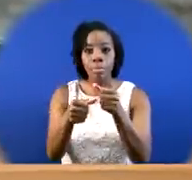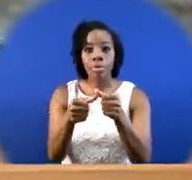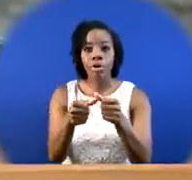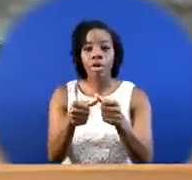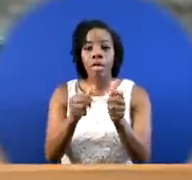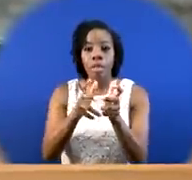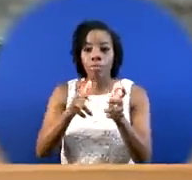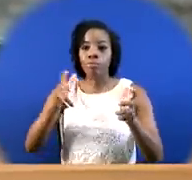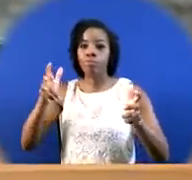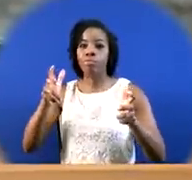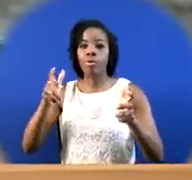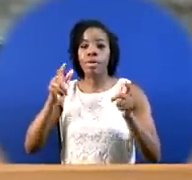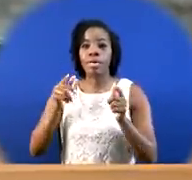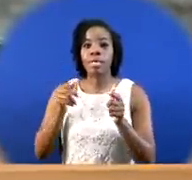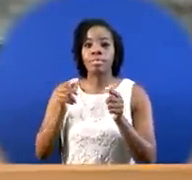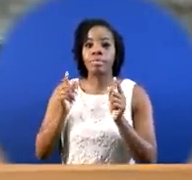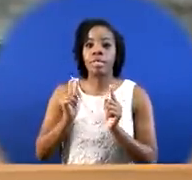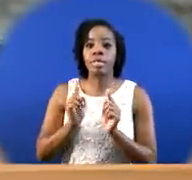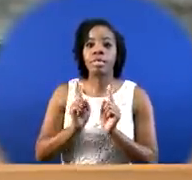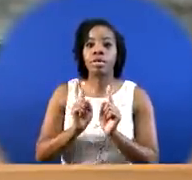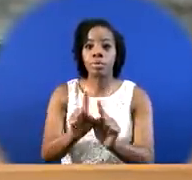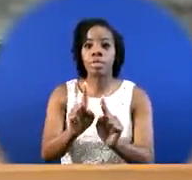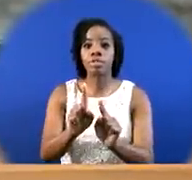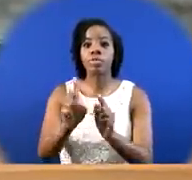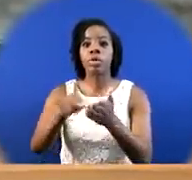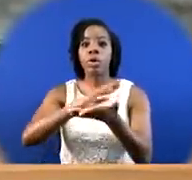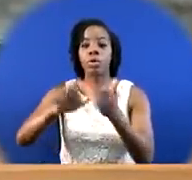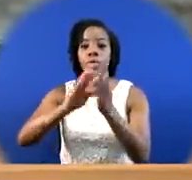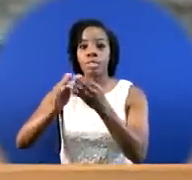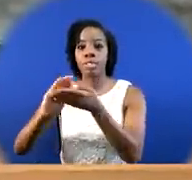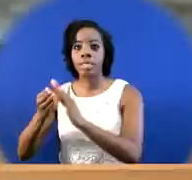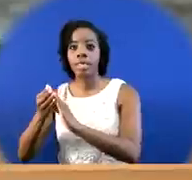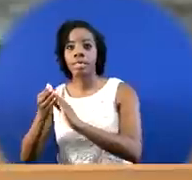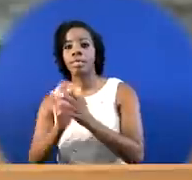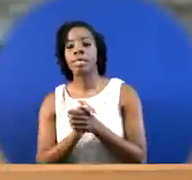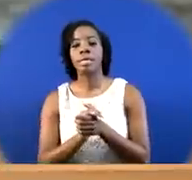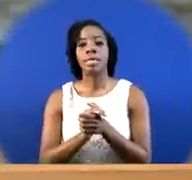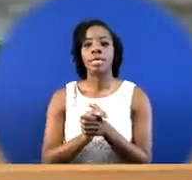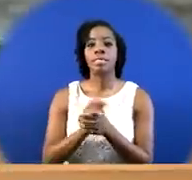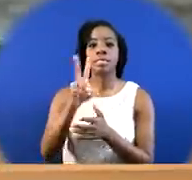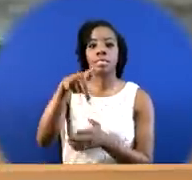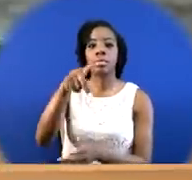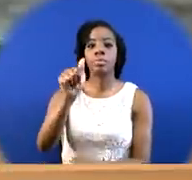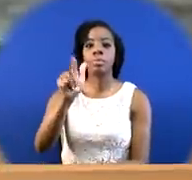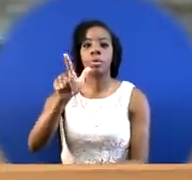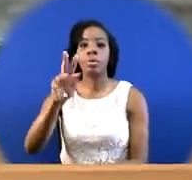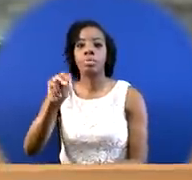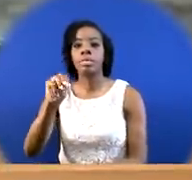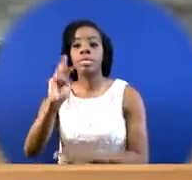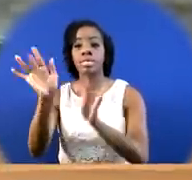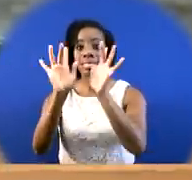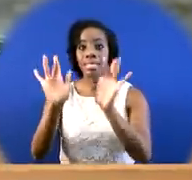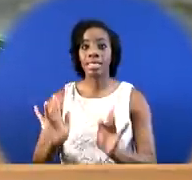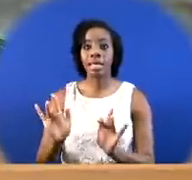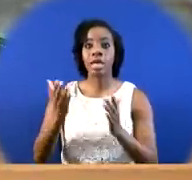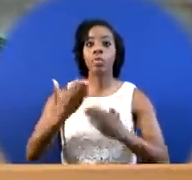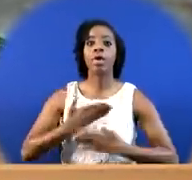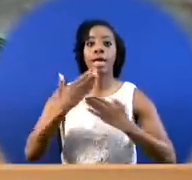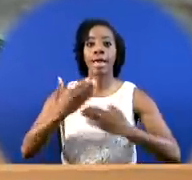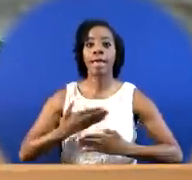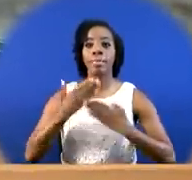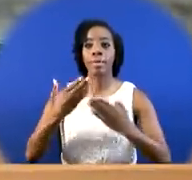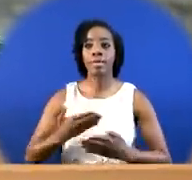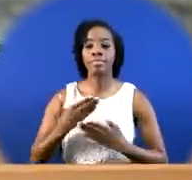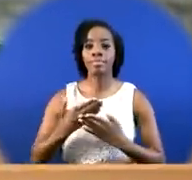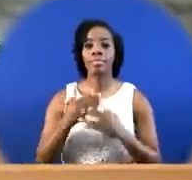Lord Jesus Christ into the holy city of Jerusalem. It's Palm Sunday, and we're glad about it. This is a great celebrative